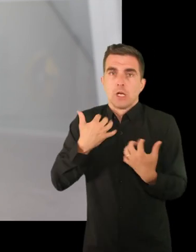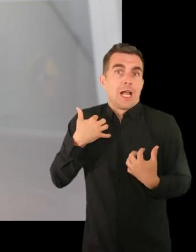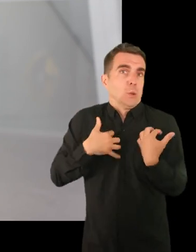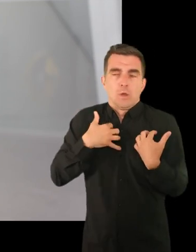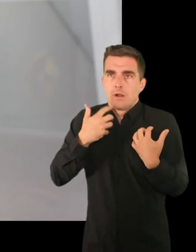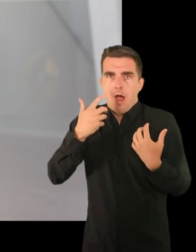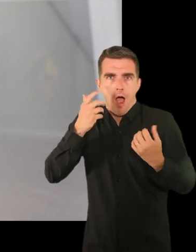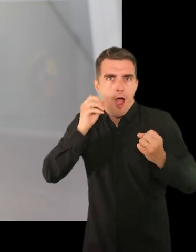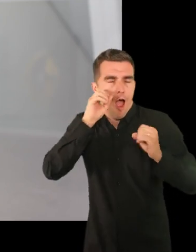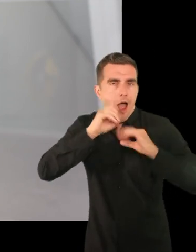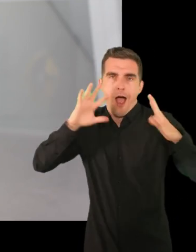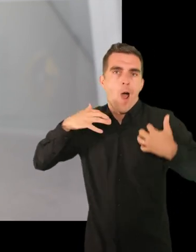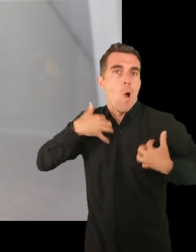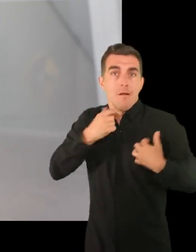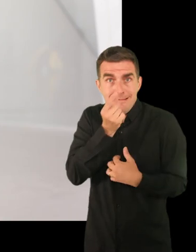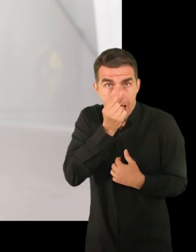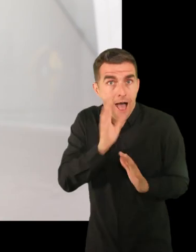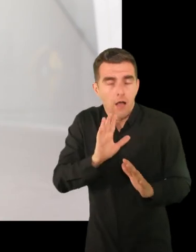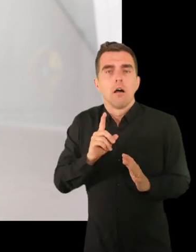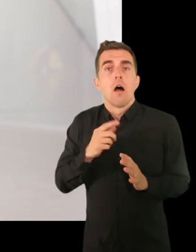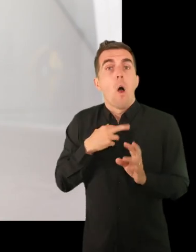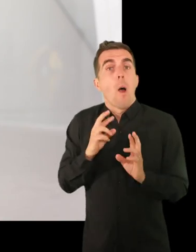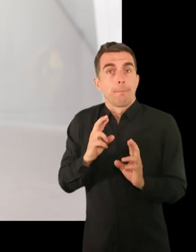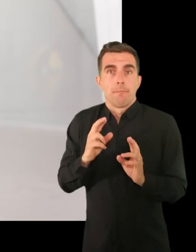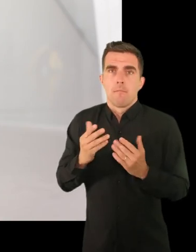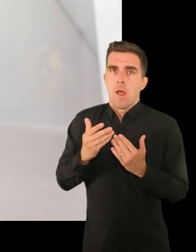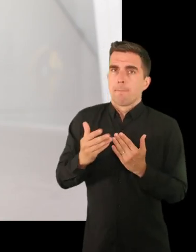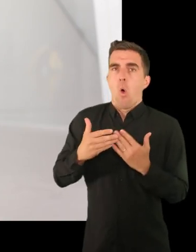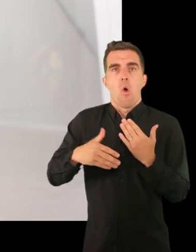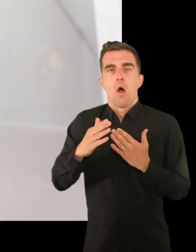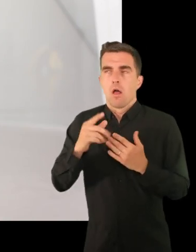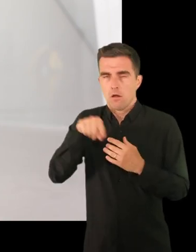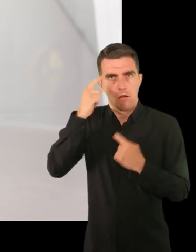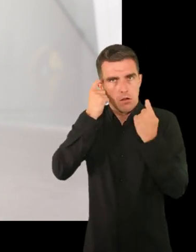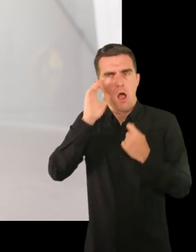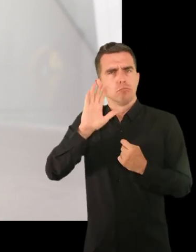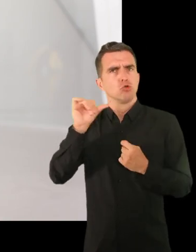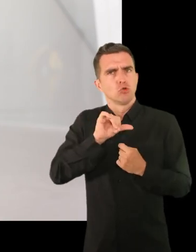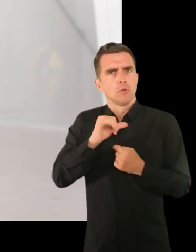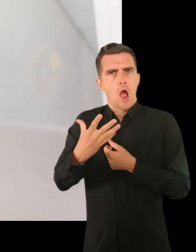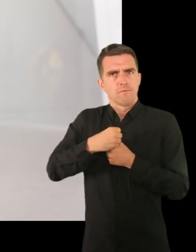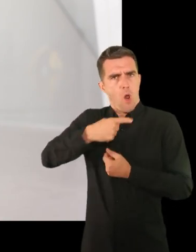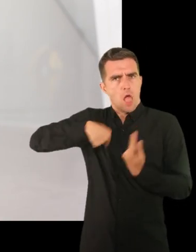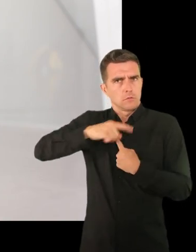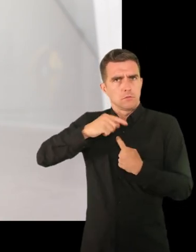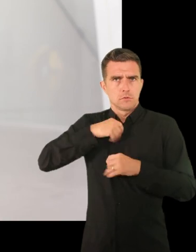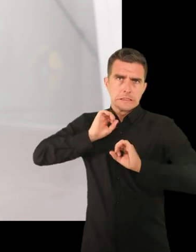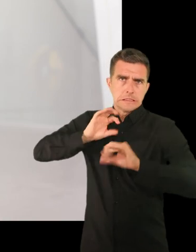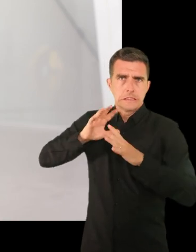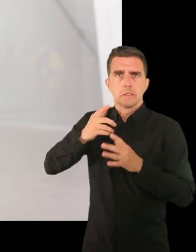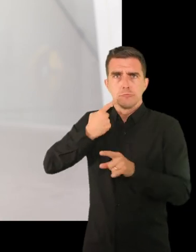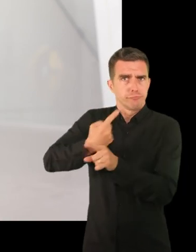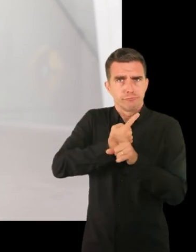refreshing, exciting, exploratory. I'm hoping going forward that they will involve us